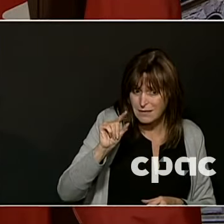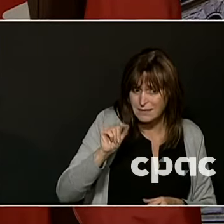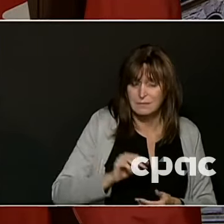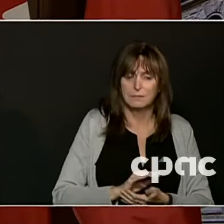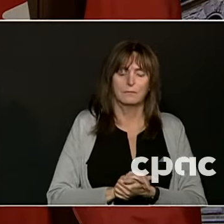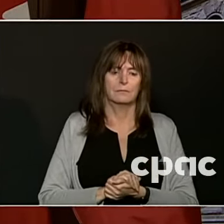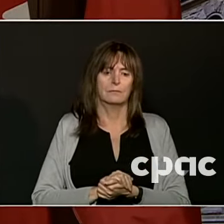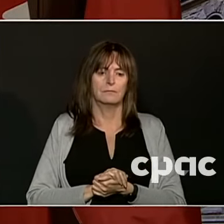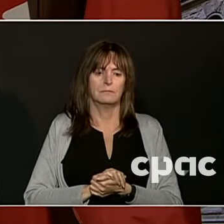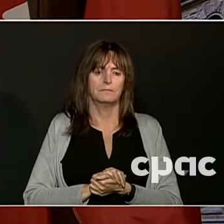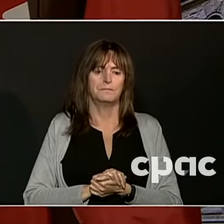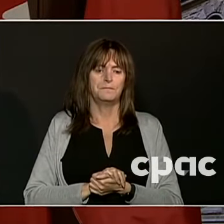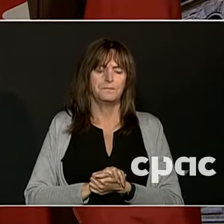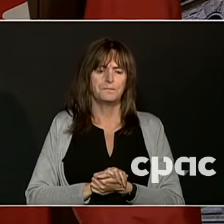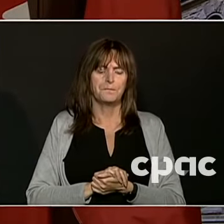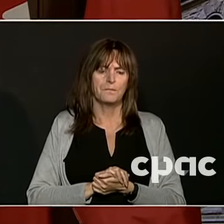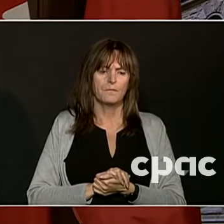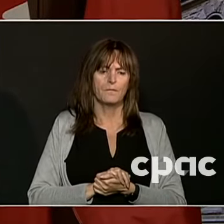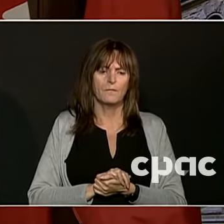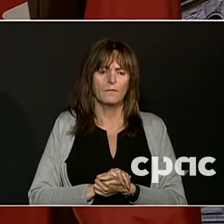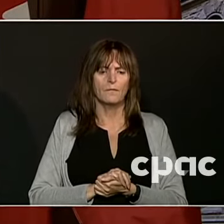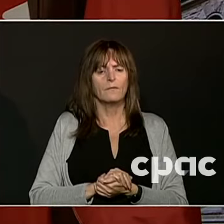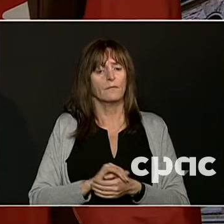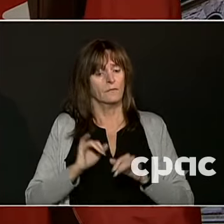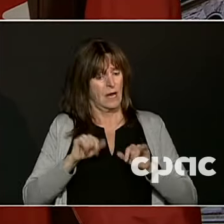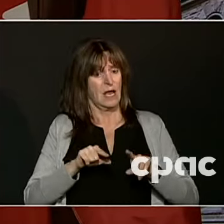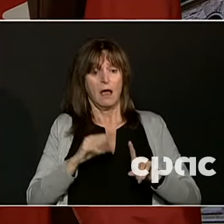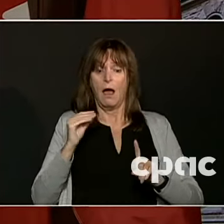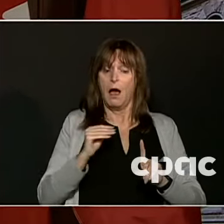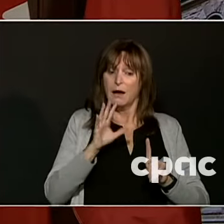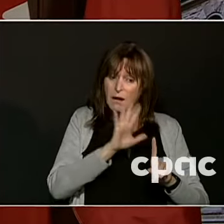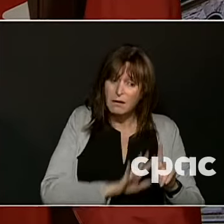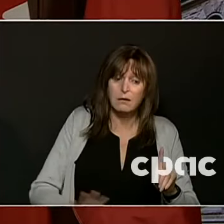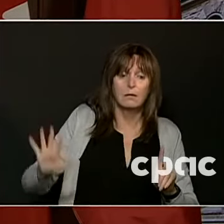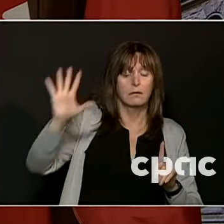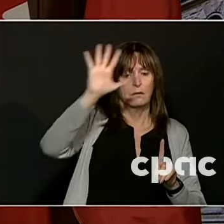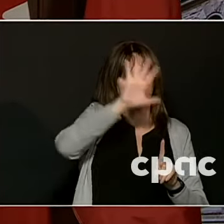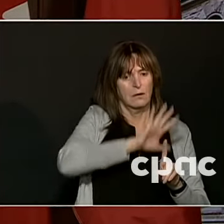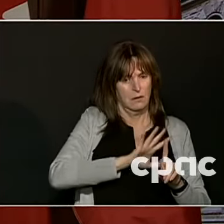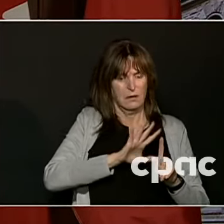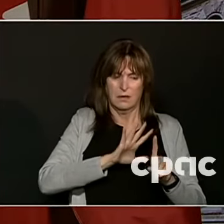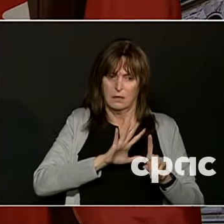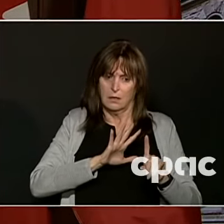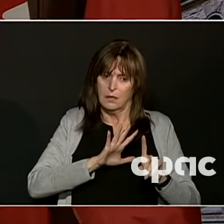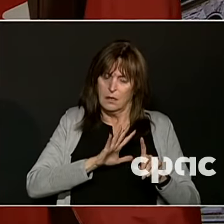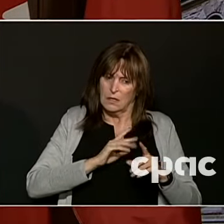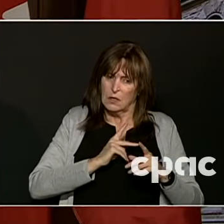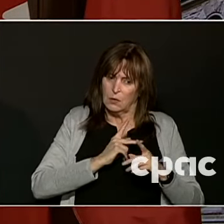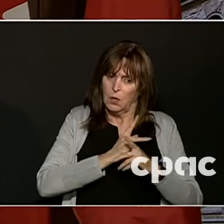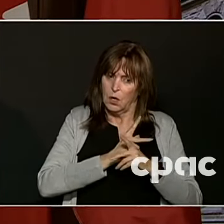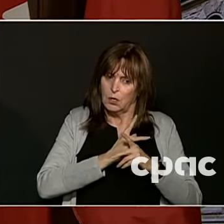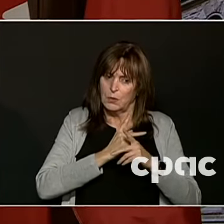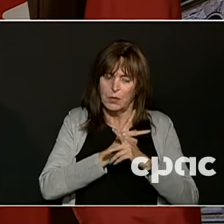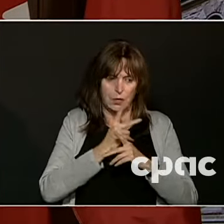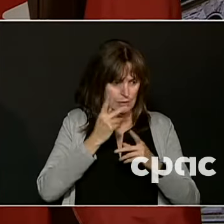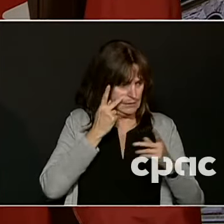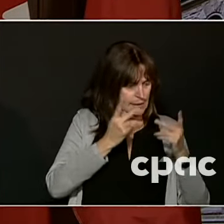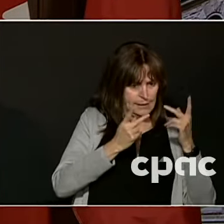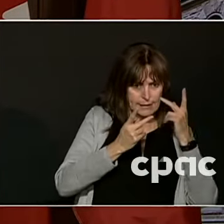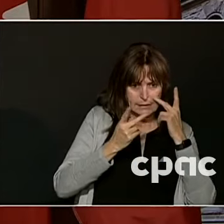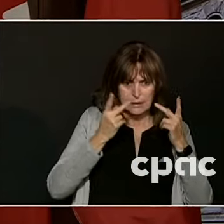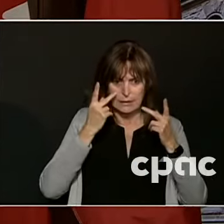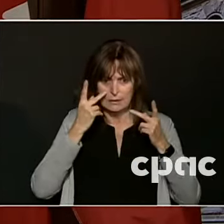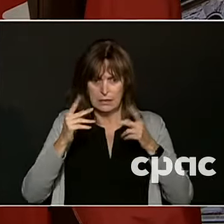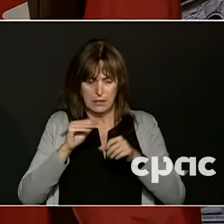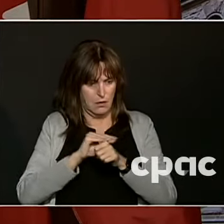pandemic continue to worsen across the province. The impact of these indicators and the level of these indicators does vary across public health